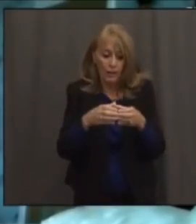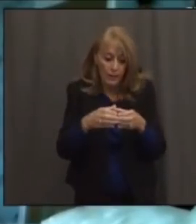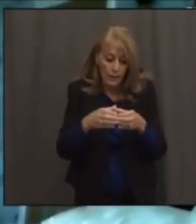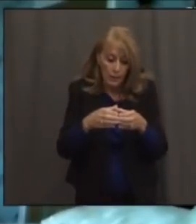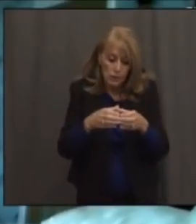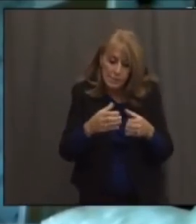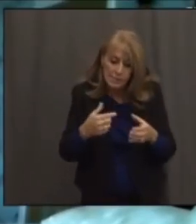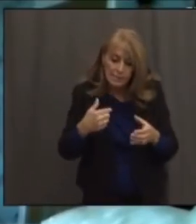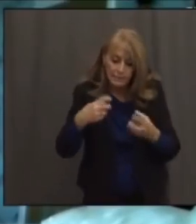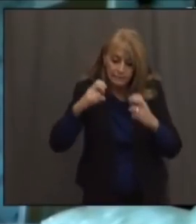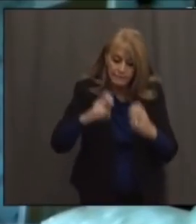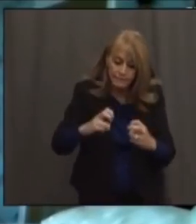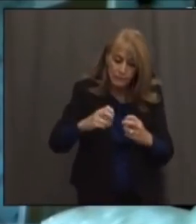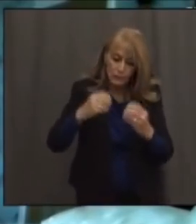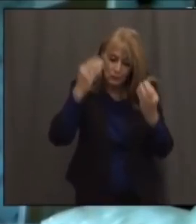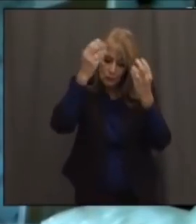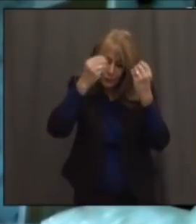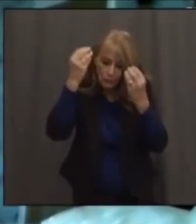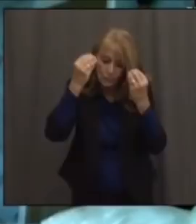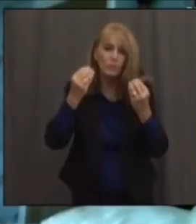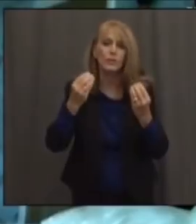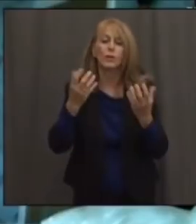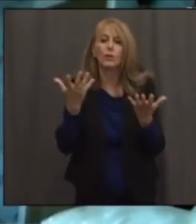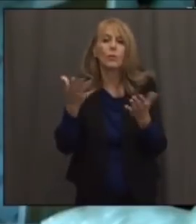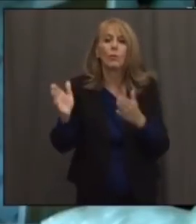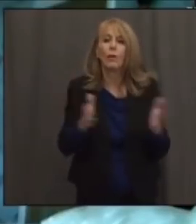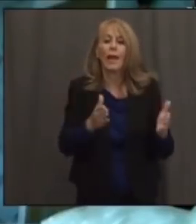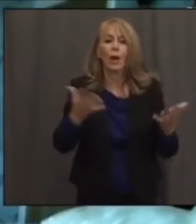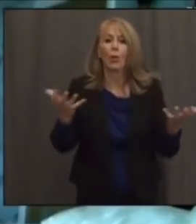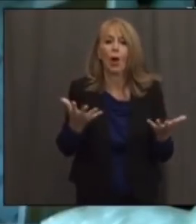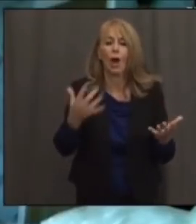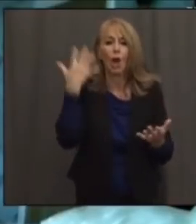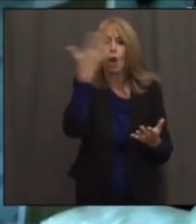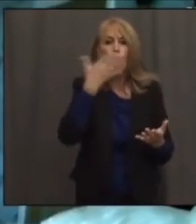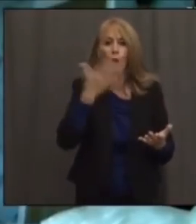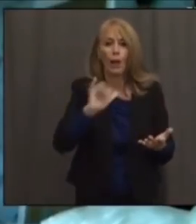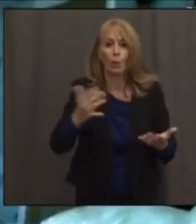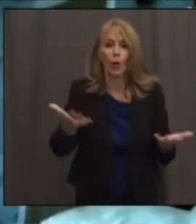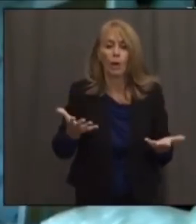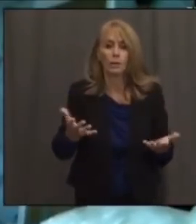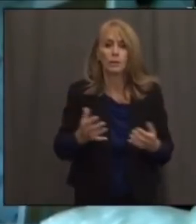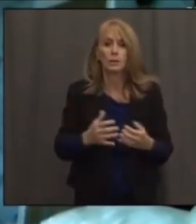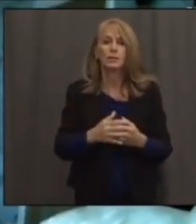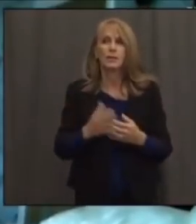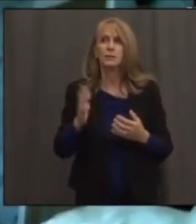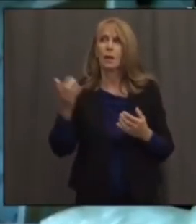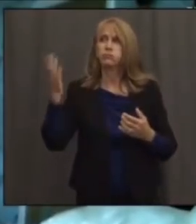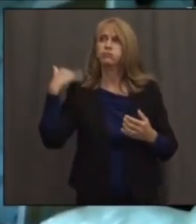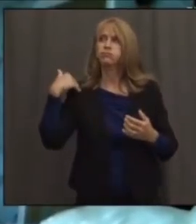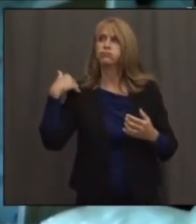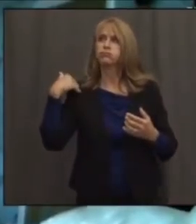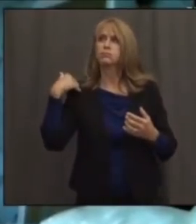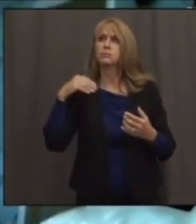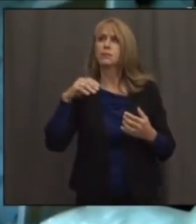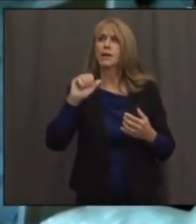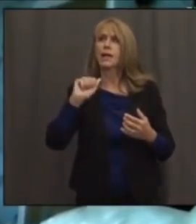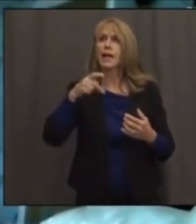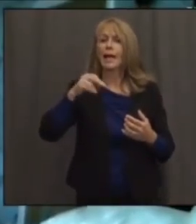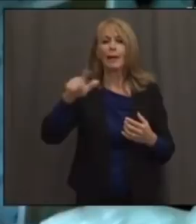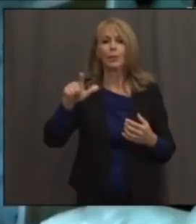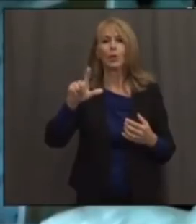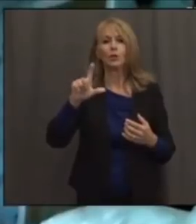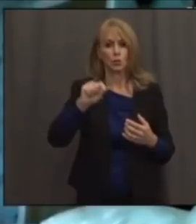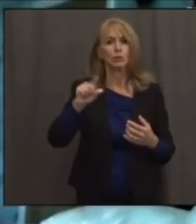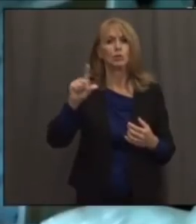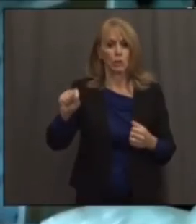start thinking about, what a plan would be like. And we were called in, this was in April 12th, April